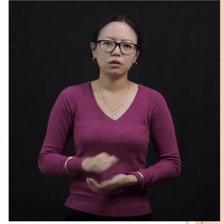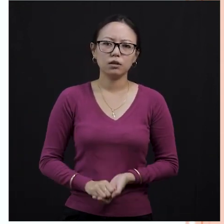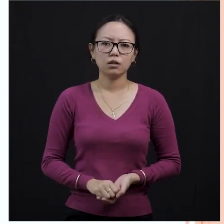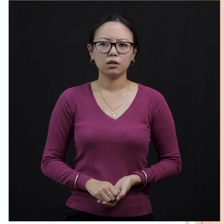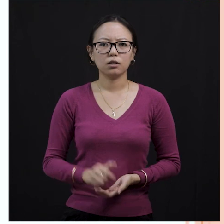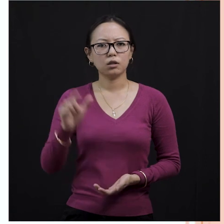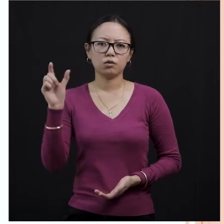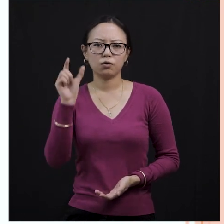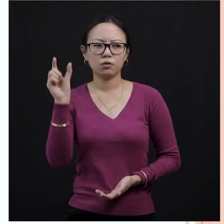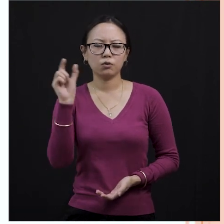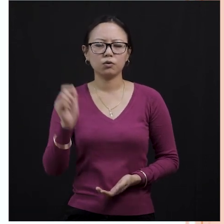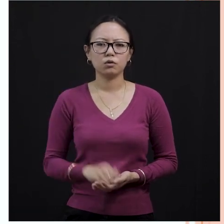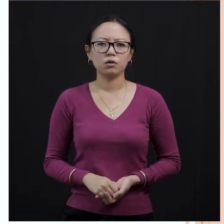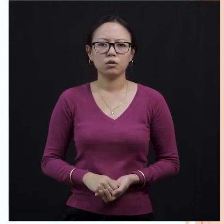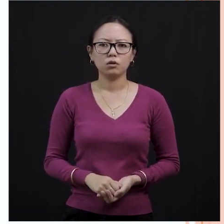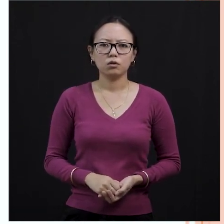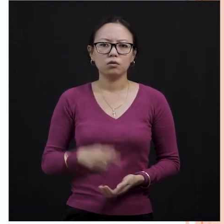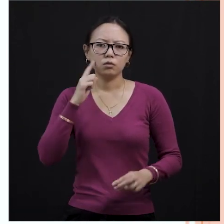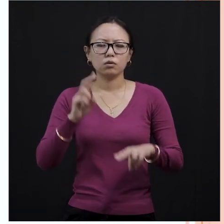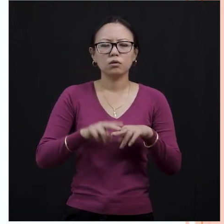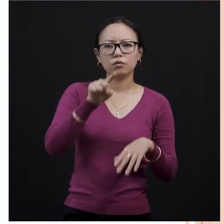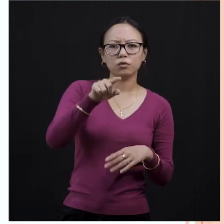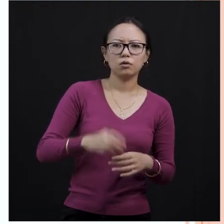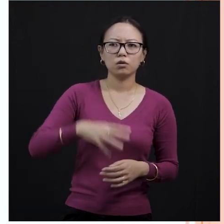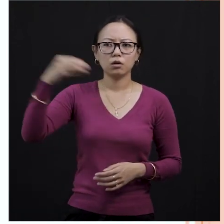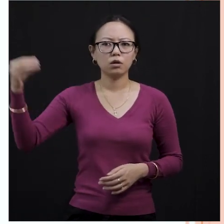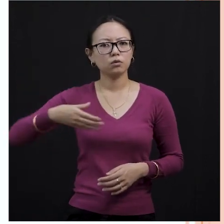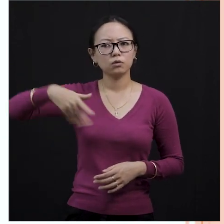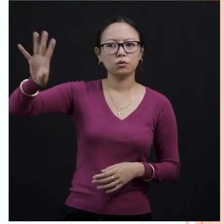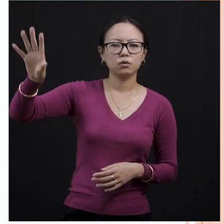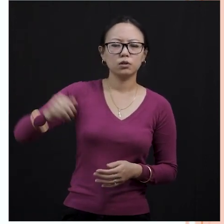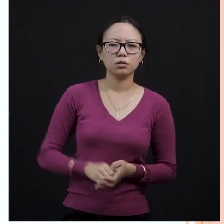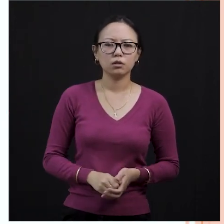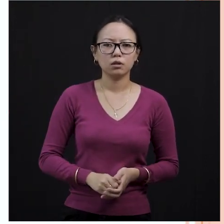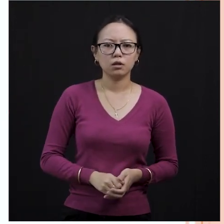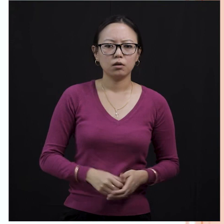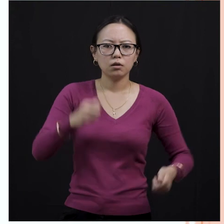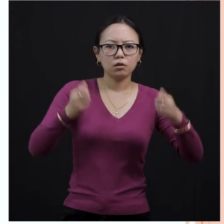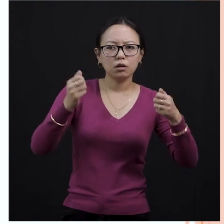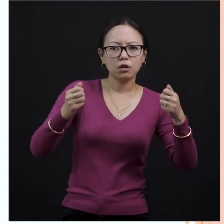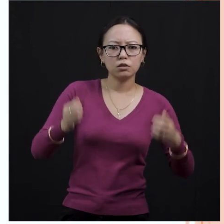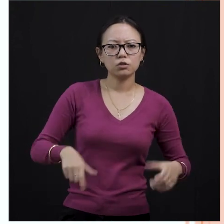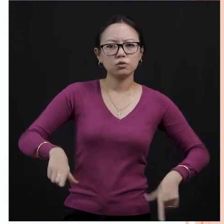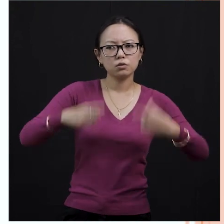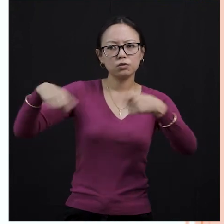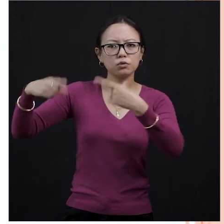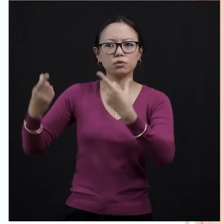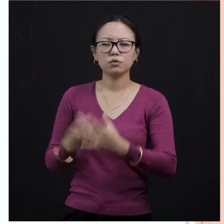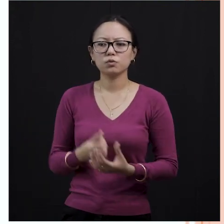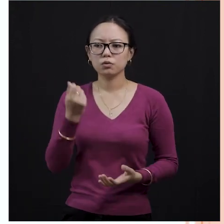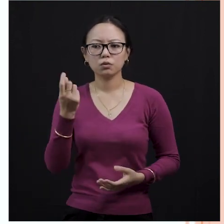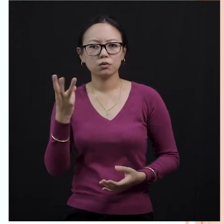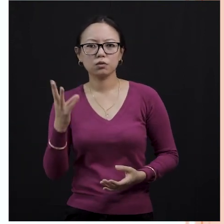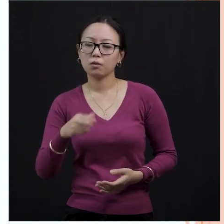go out, you can try counting different trees, you can try counting different cars, so that with practice